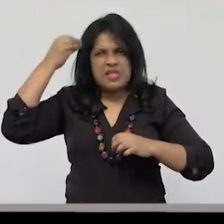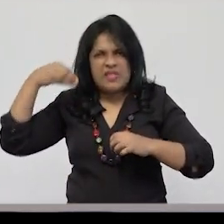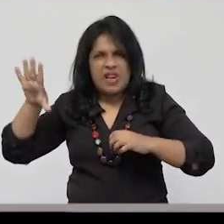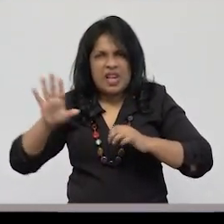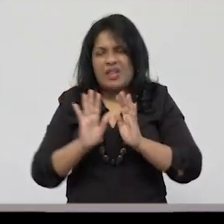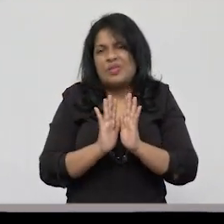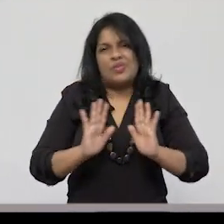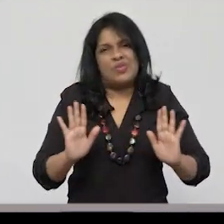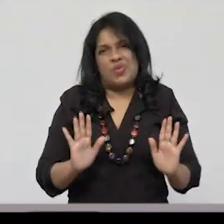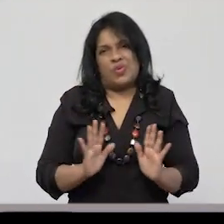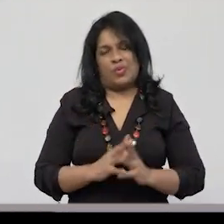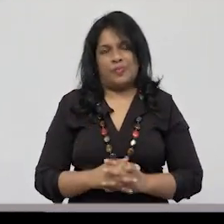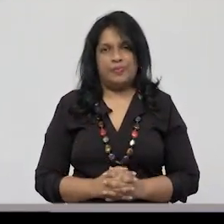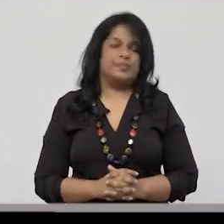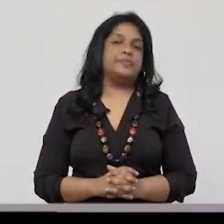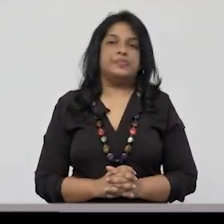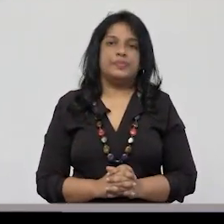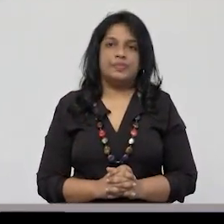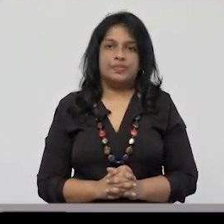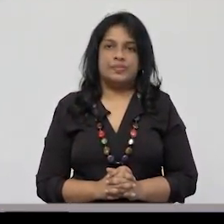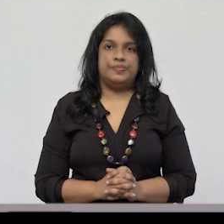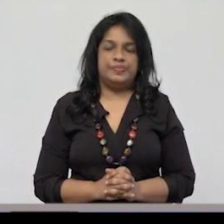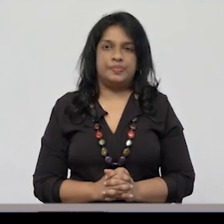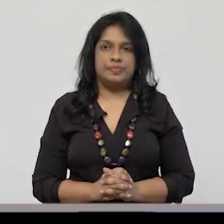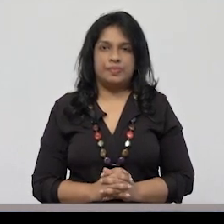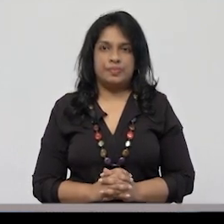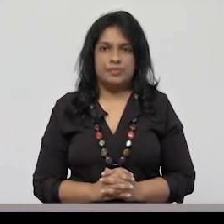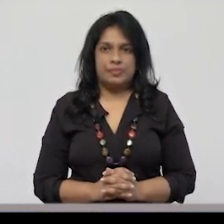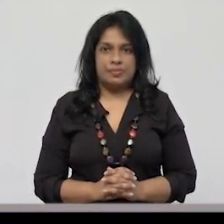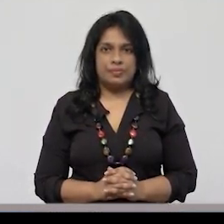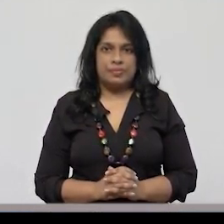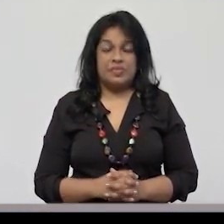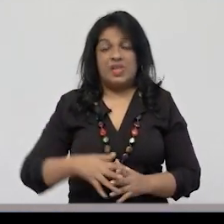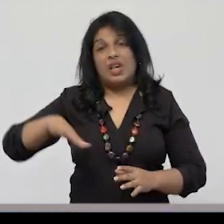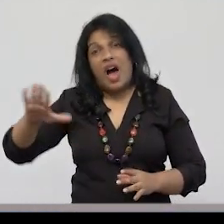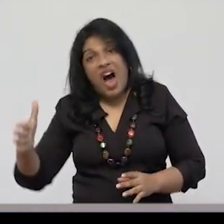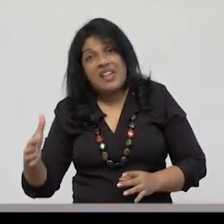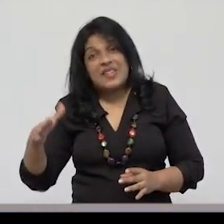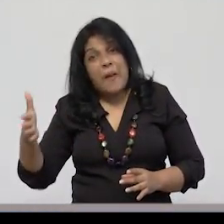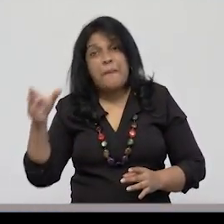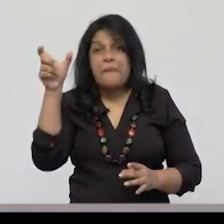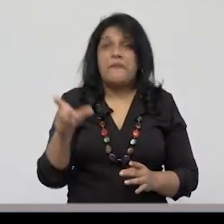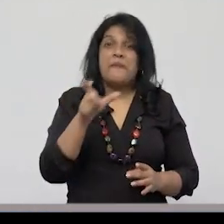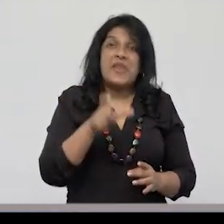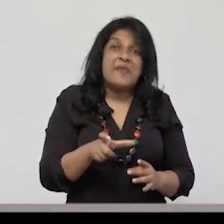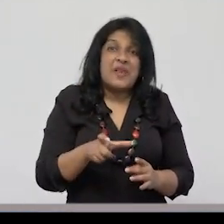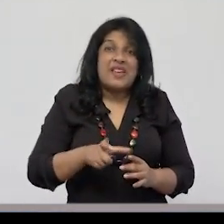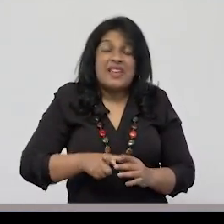go and take a long bath or a hot bath or a shower. Some eat a lot. Some get into